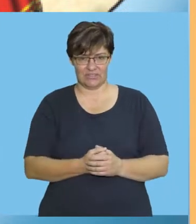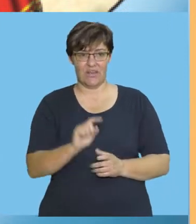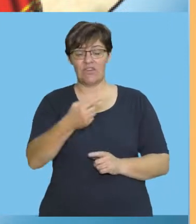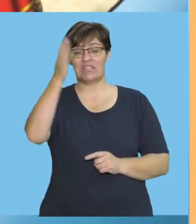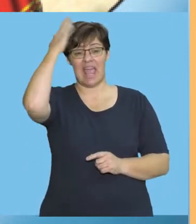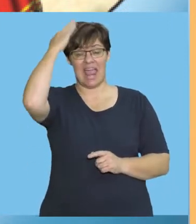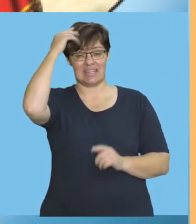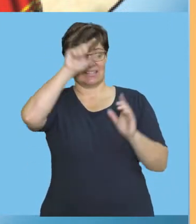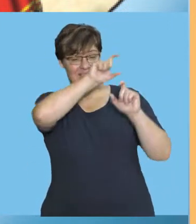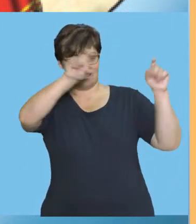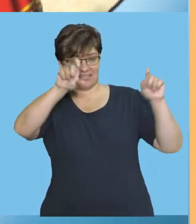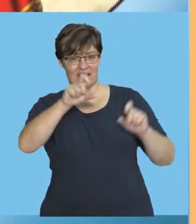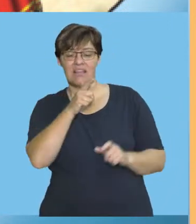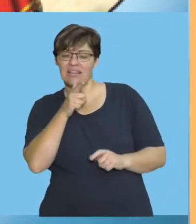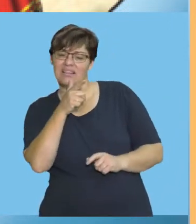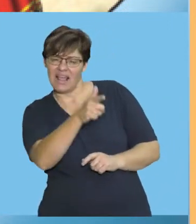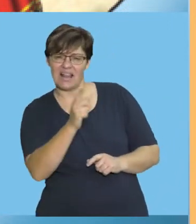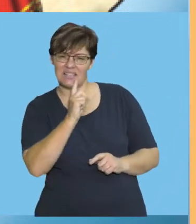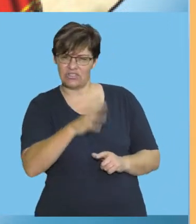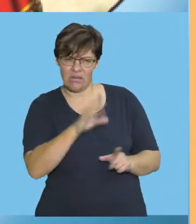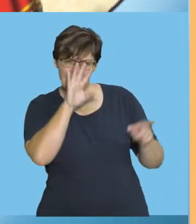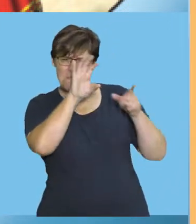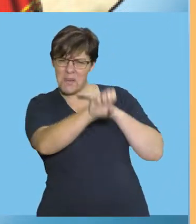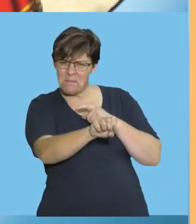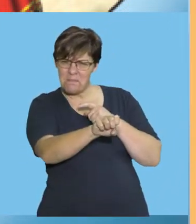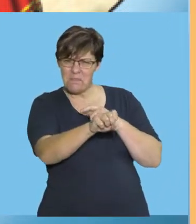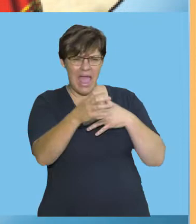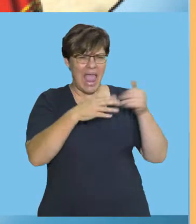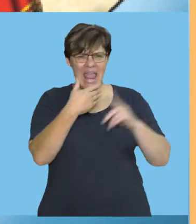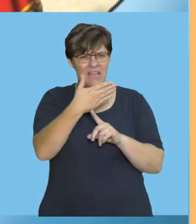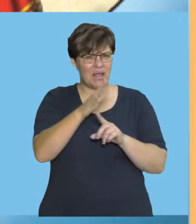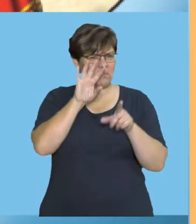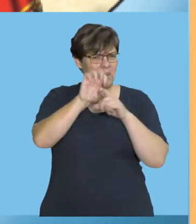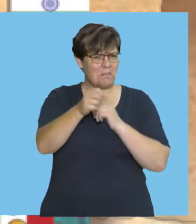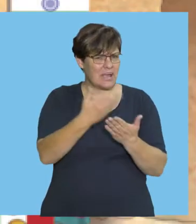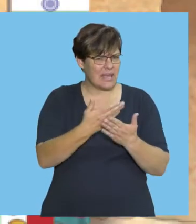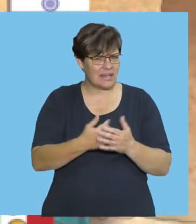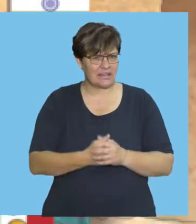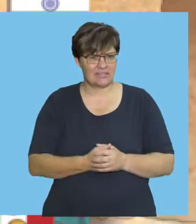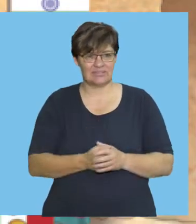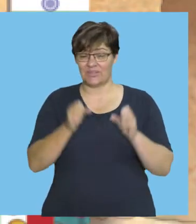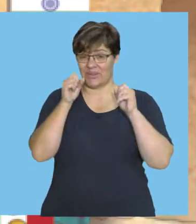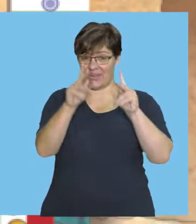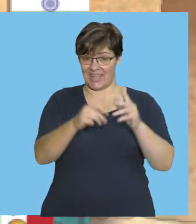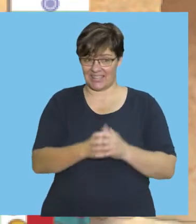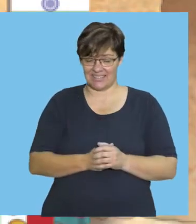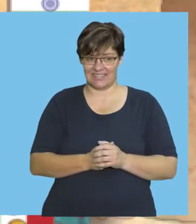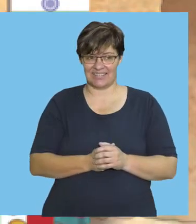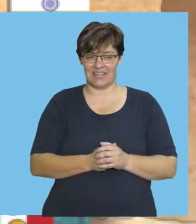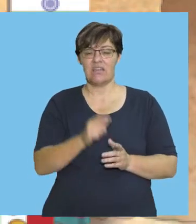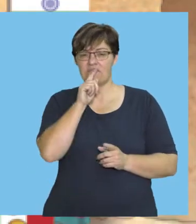First, read the heading and tell your teacher if you recognize any of the flags.